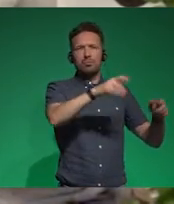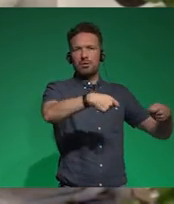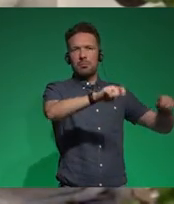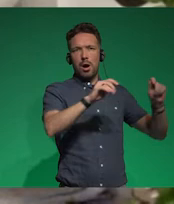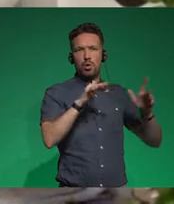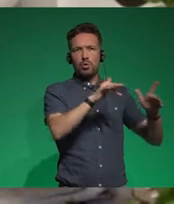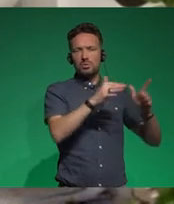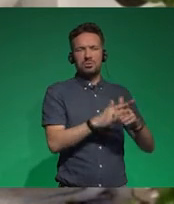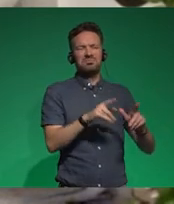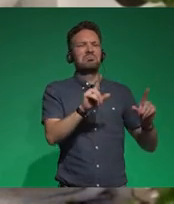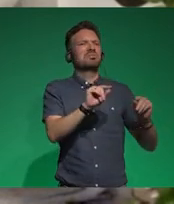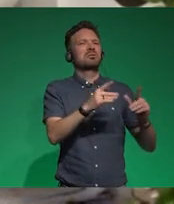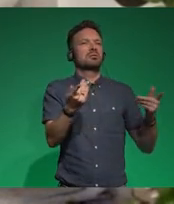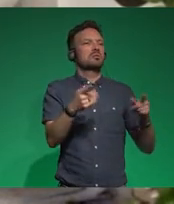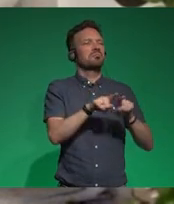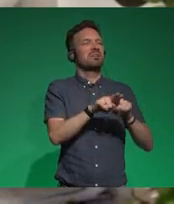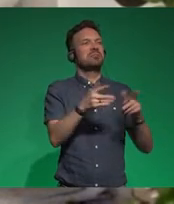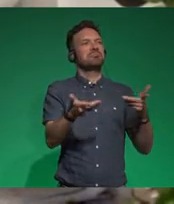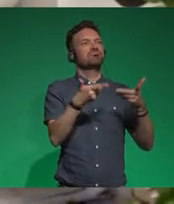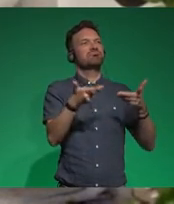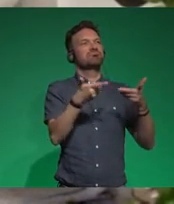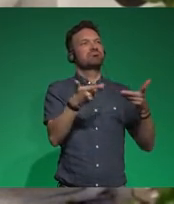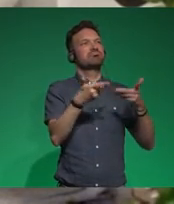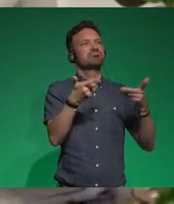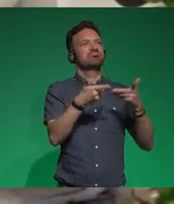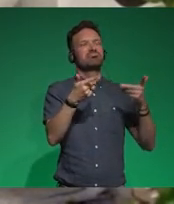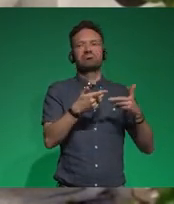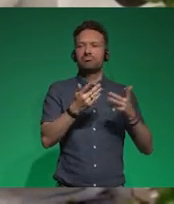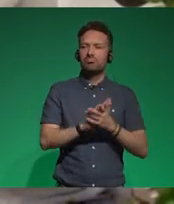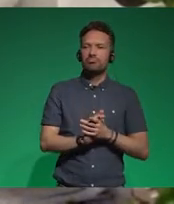that project as well.